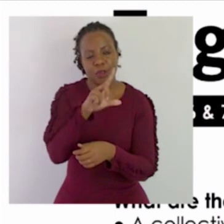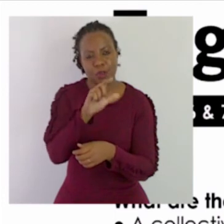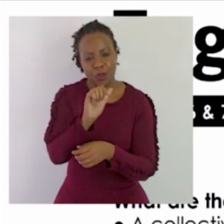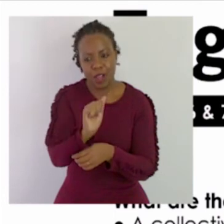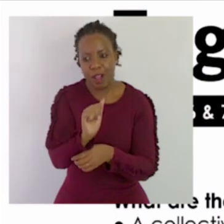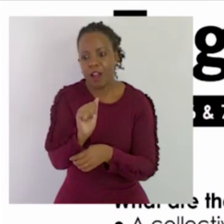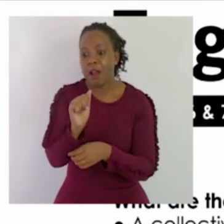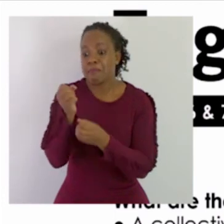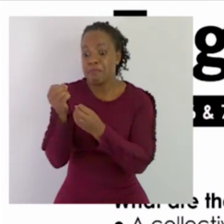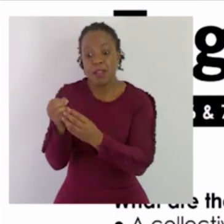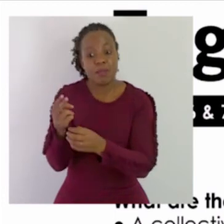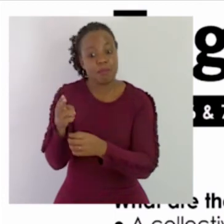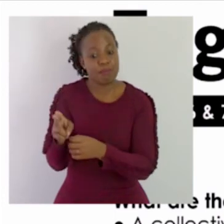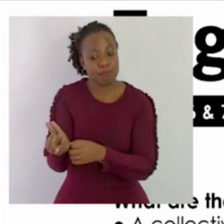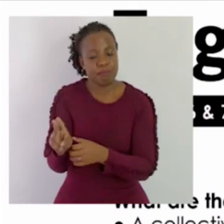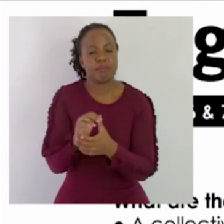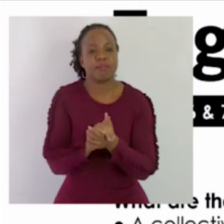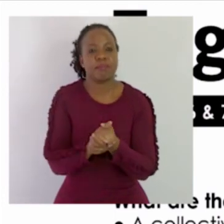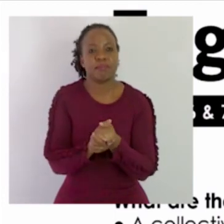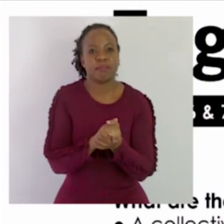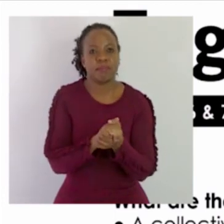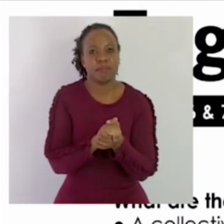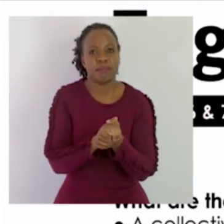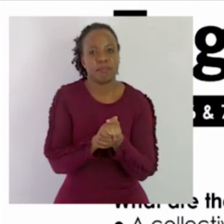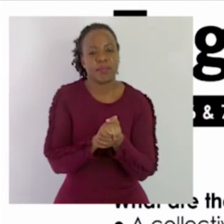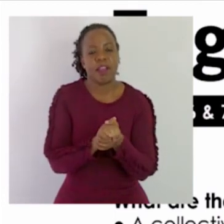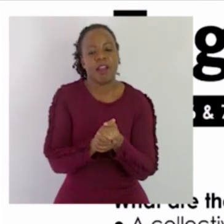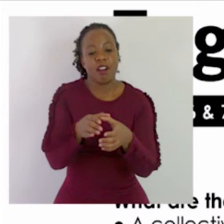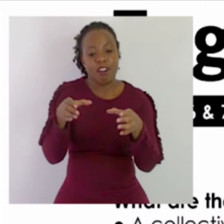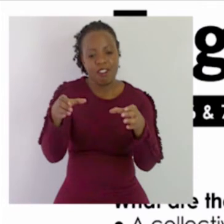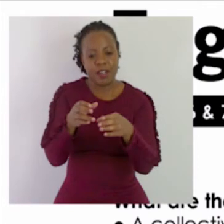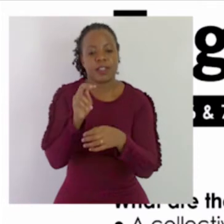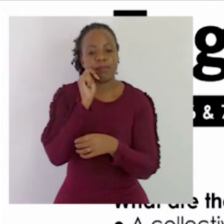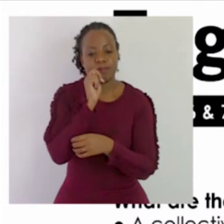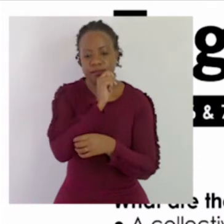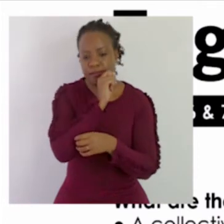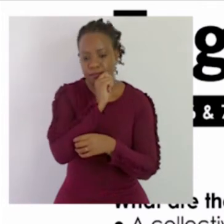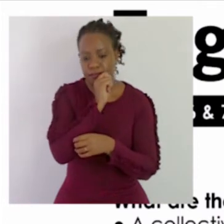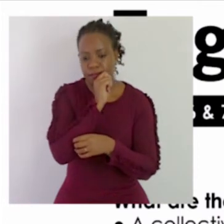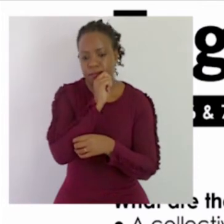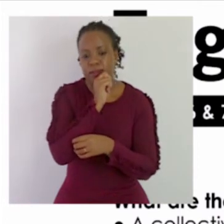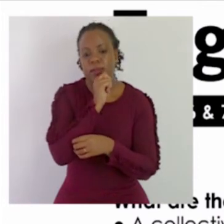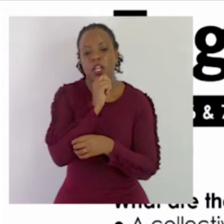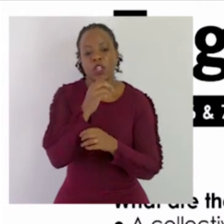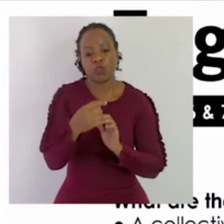A collective noun is a descriptive way of saying lots